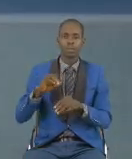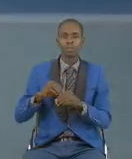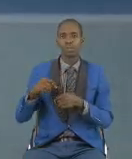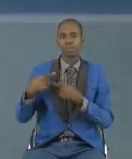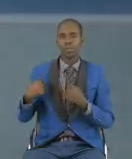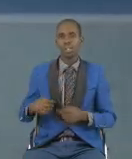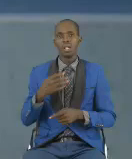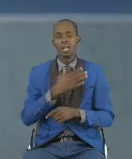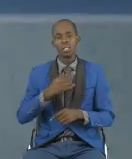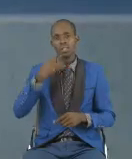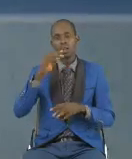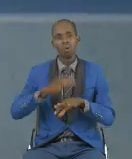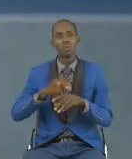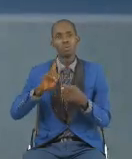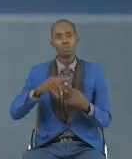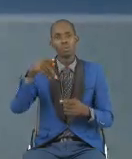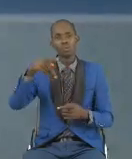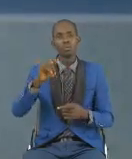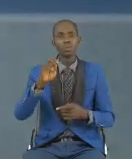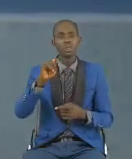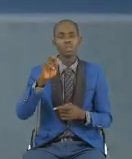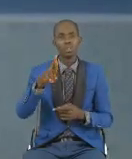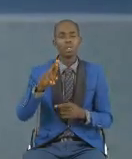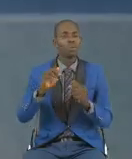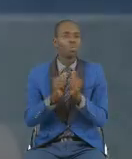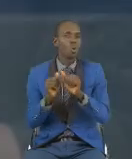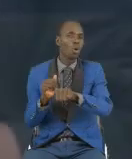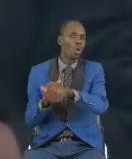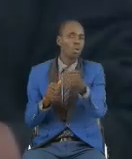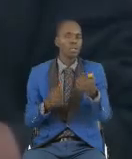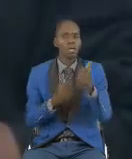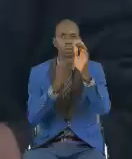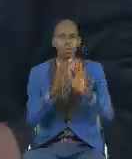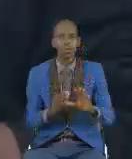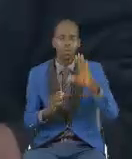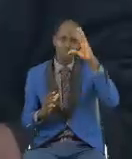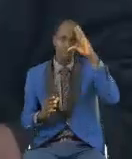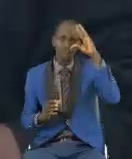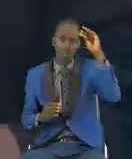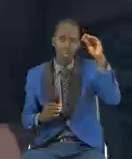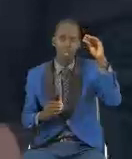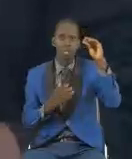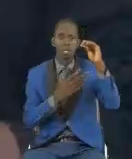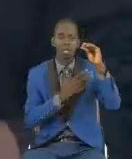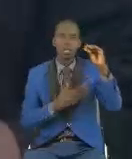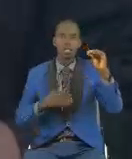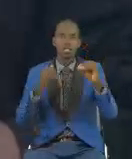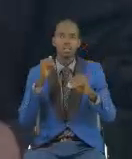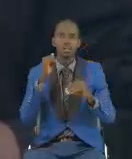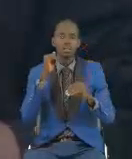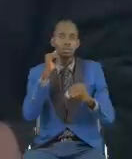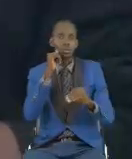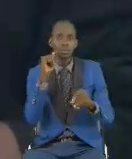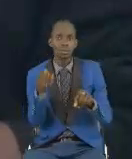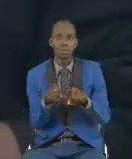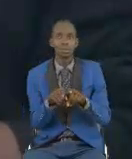unto Peter and to the rest of the apostles, men and brethren, what shall we do?